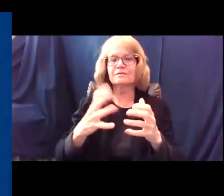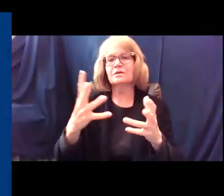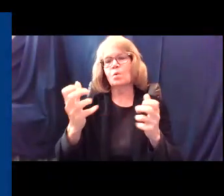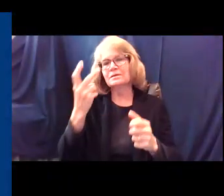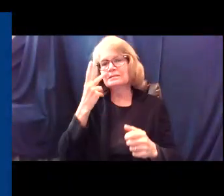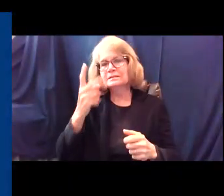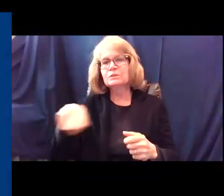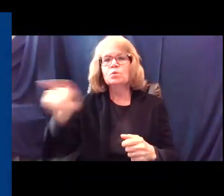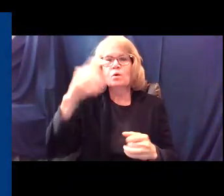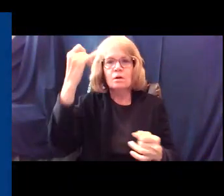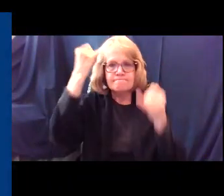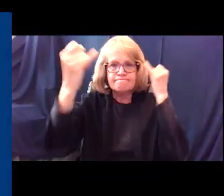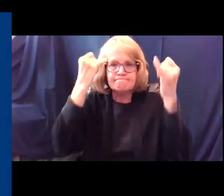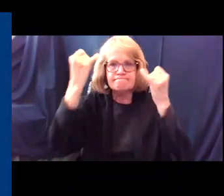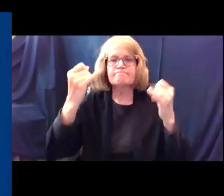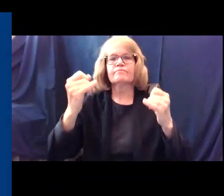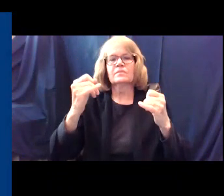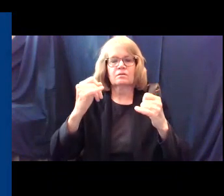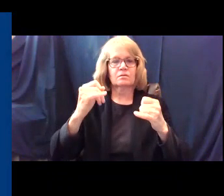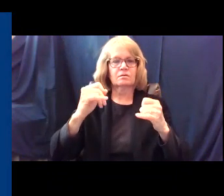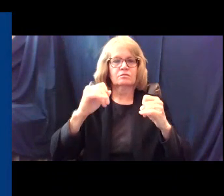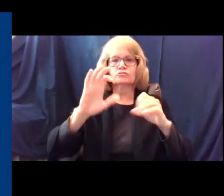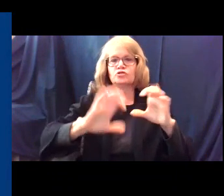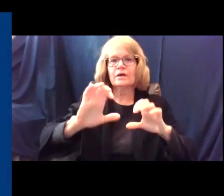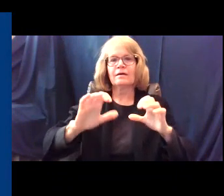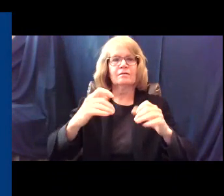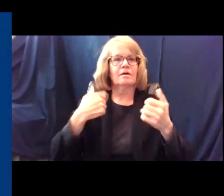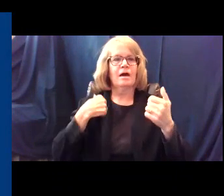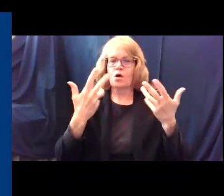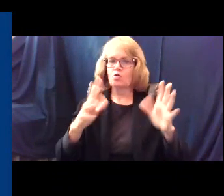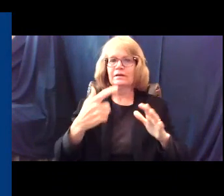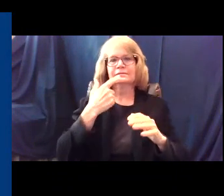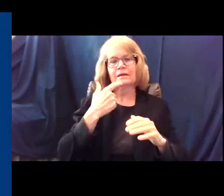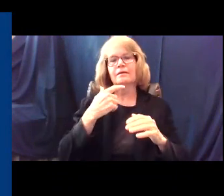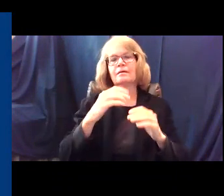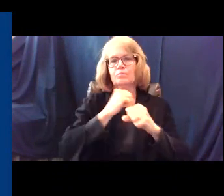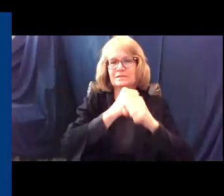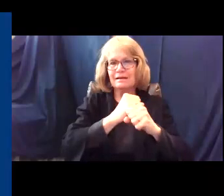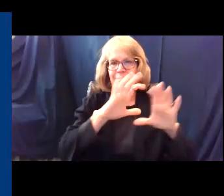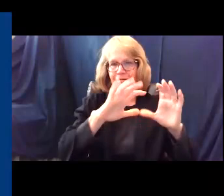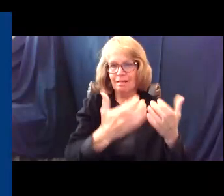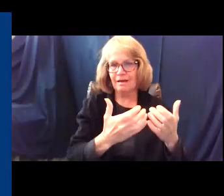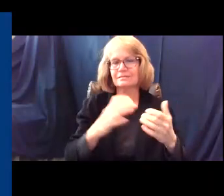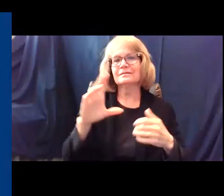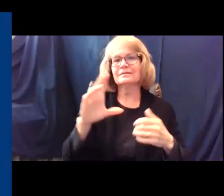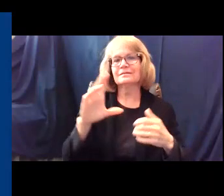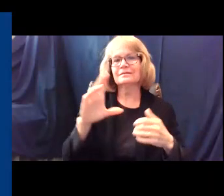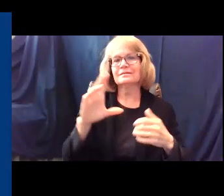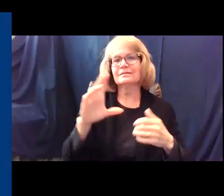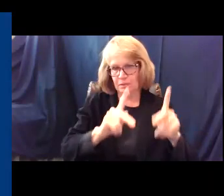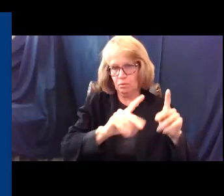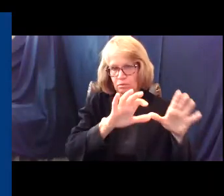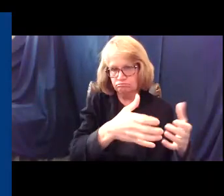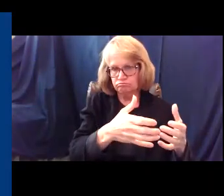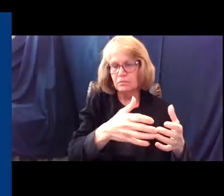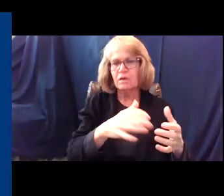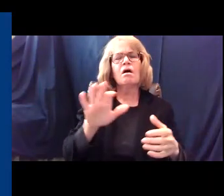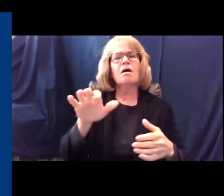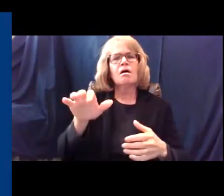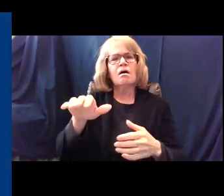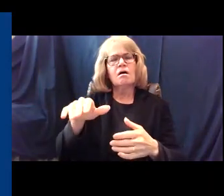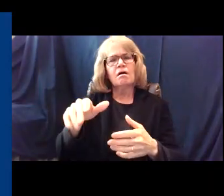chat. So I already highlighted in my example the protected class of disability, but I'd love for anyone